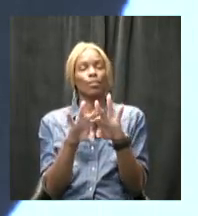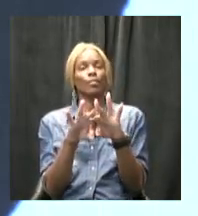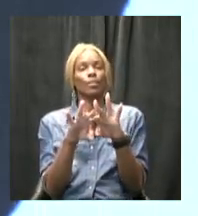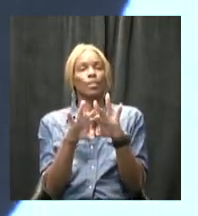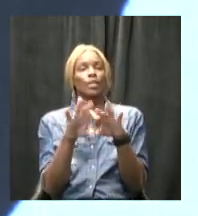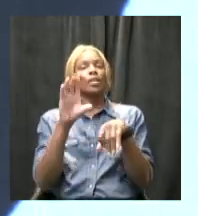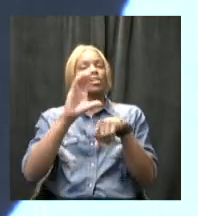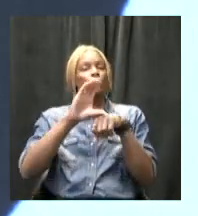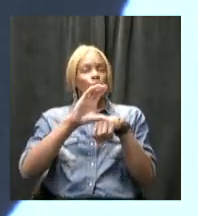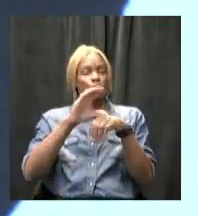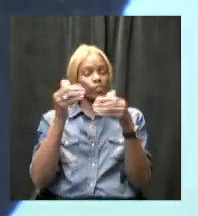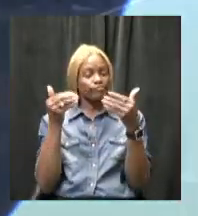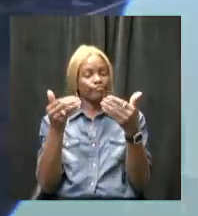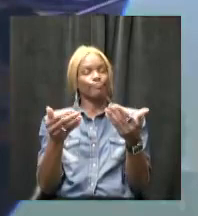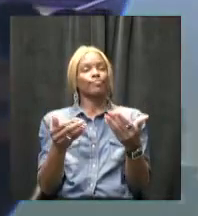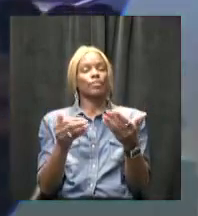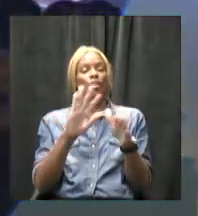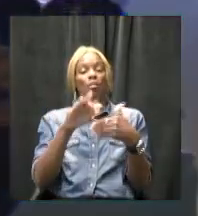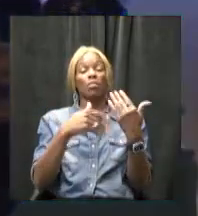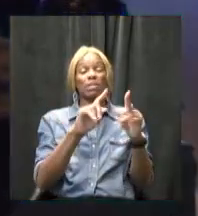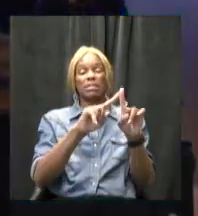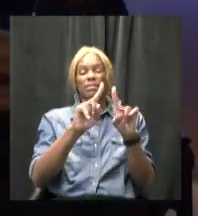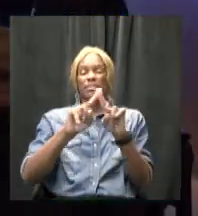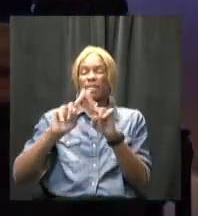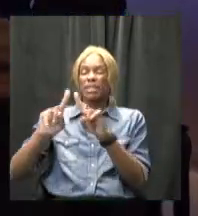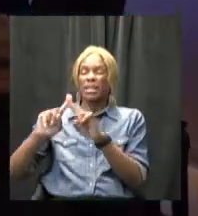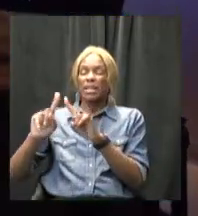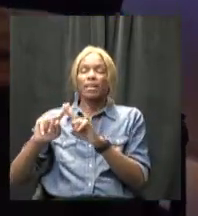does. All their differences, they have the